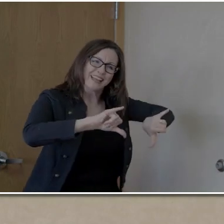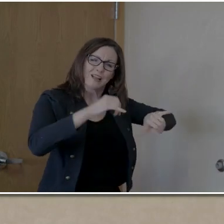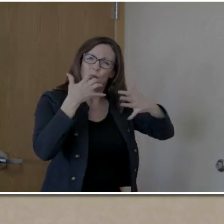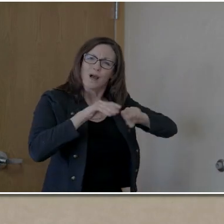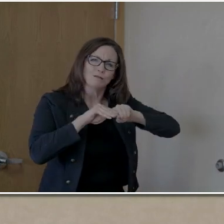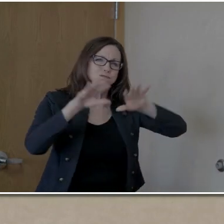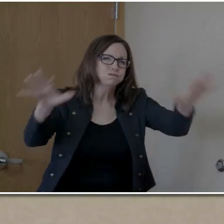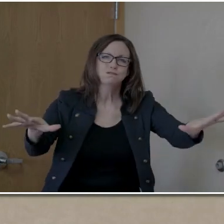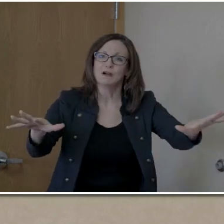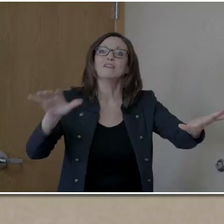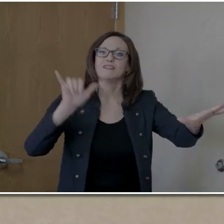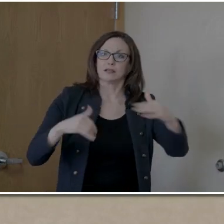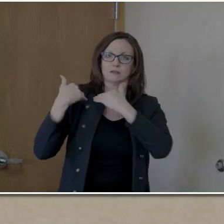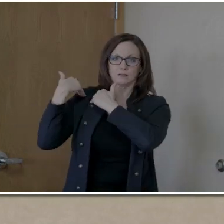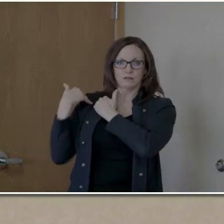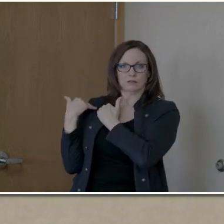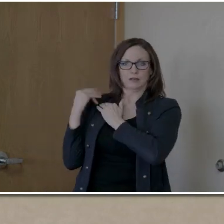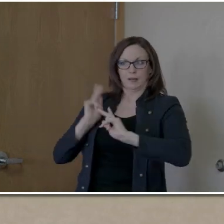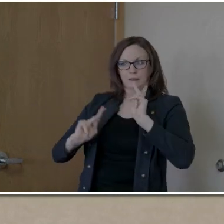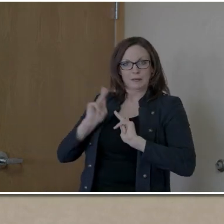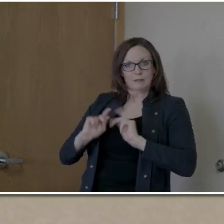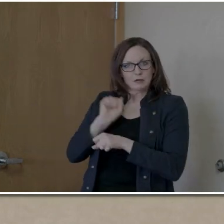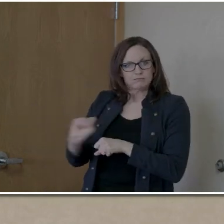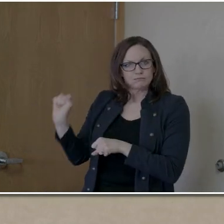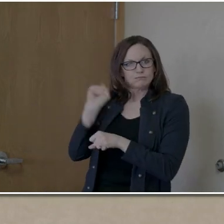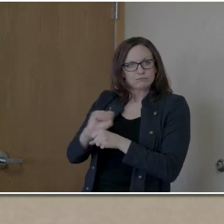the COVID-19 pandemic.